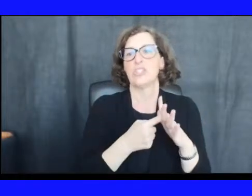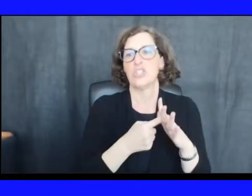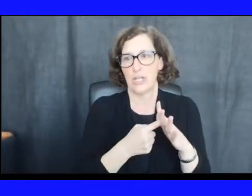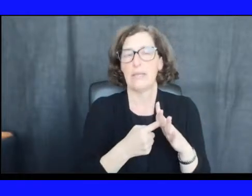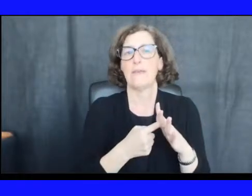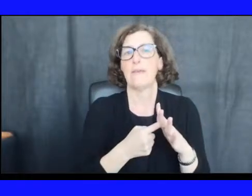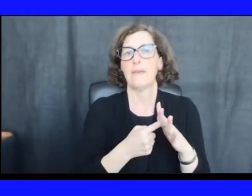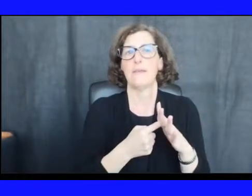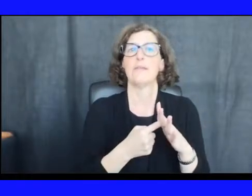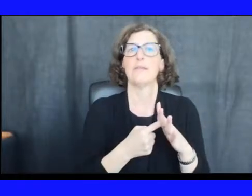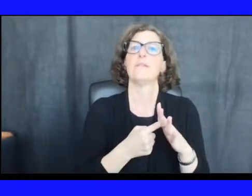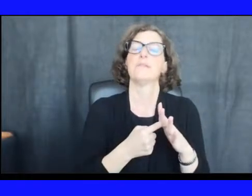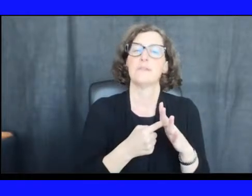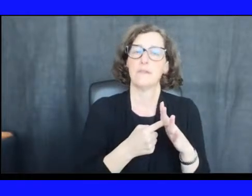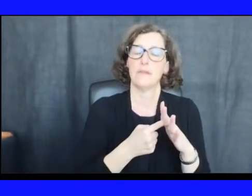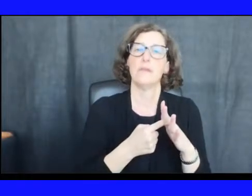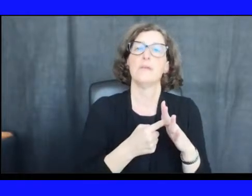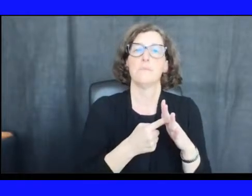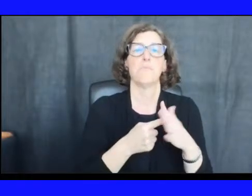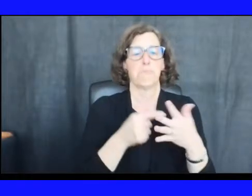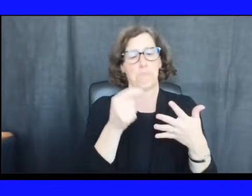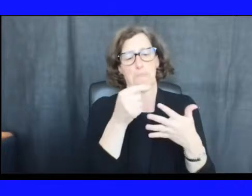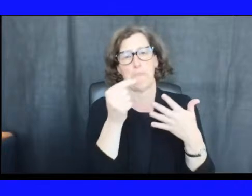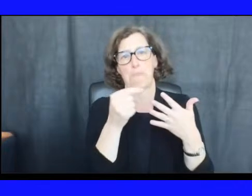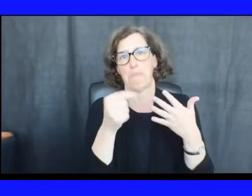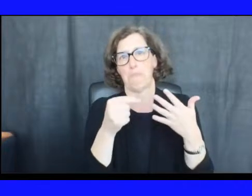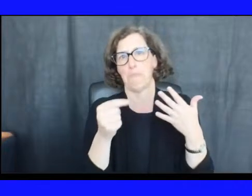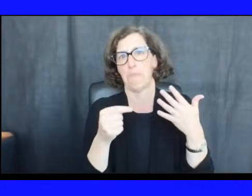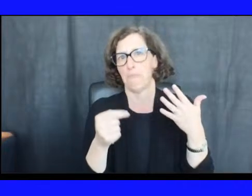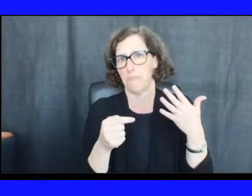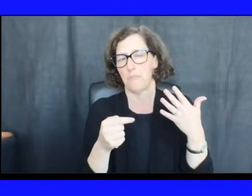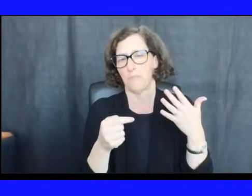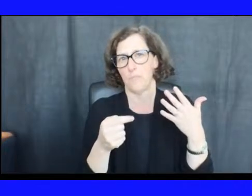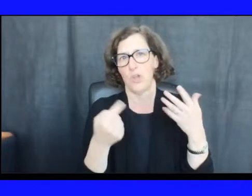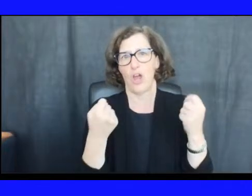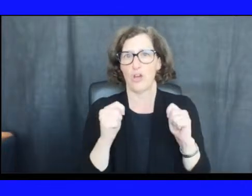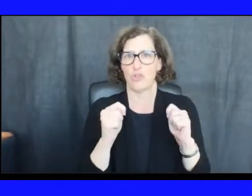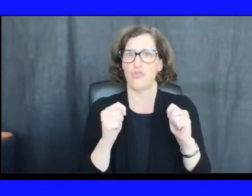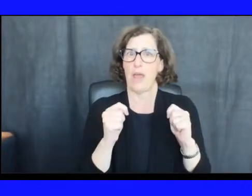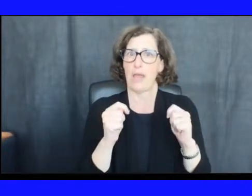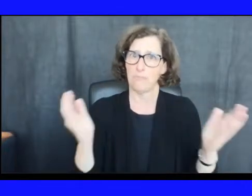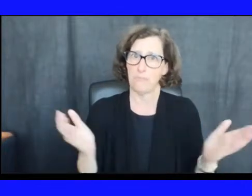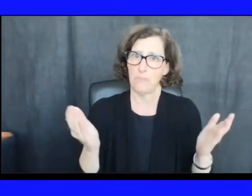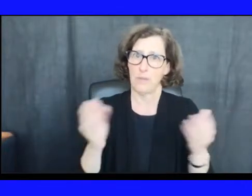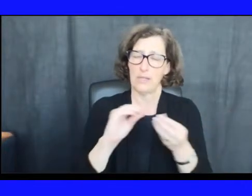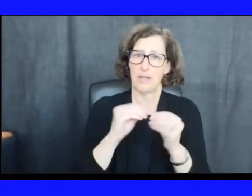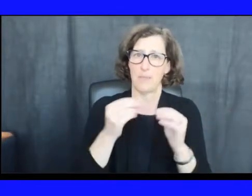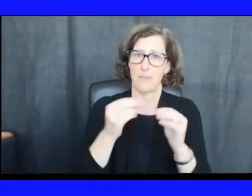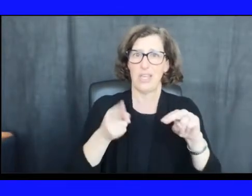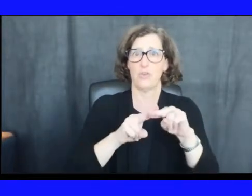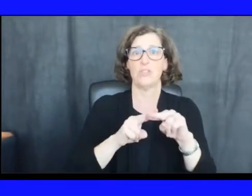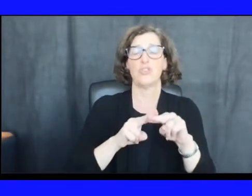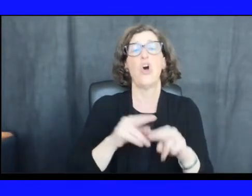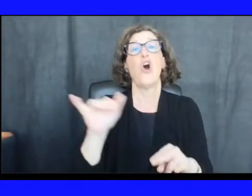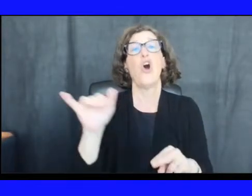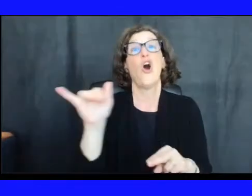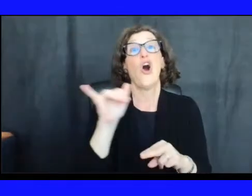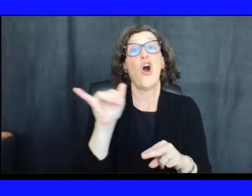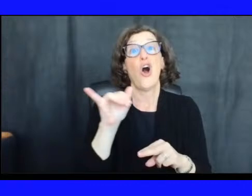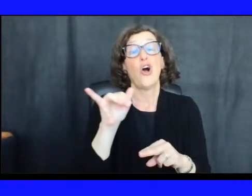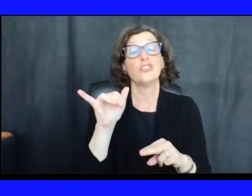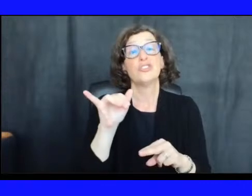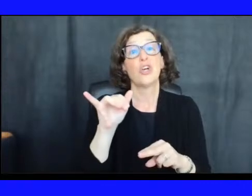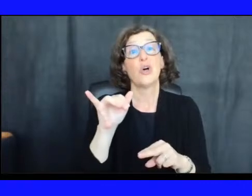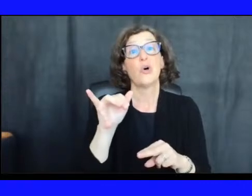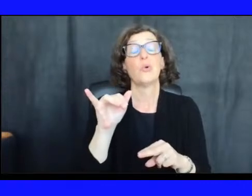Okay. So these are our new racial and social equity measures. So very happy